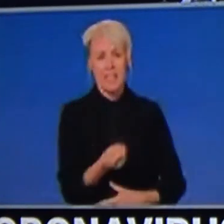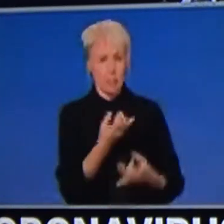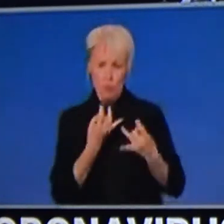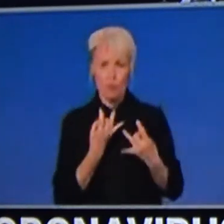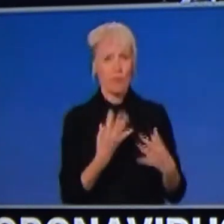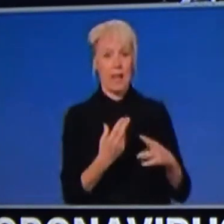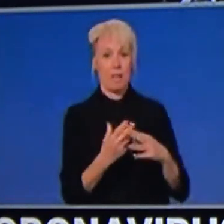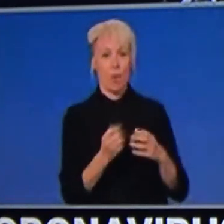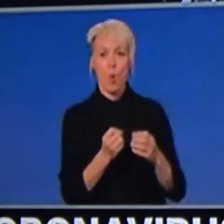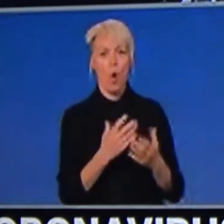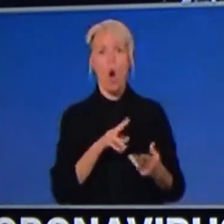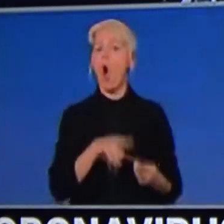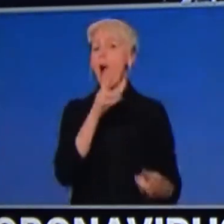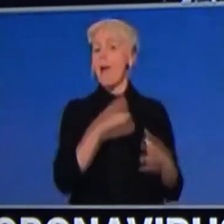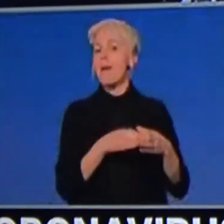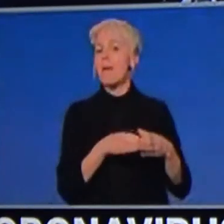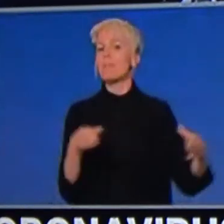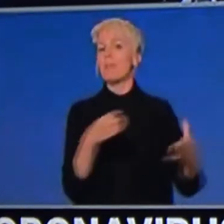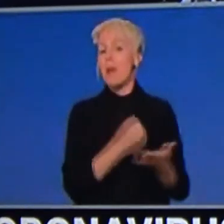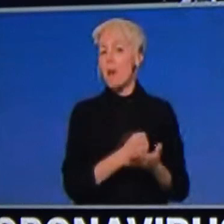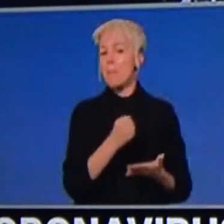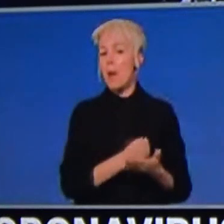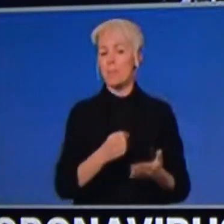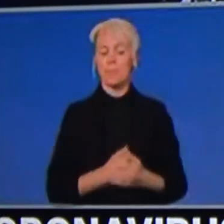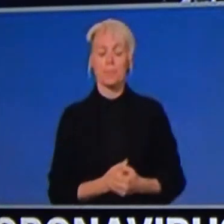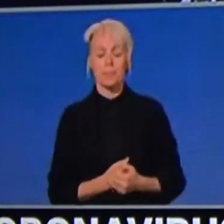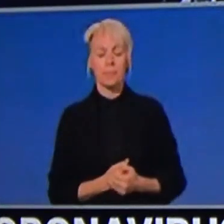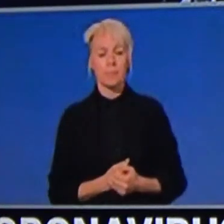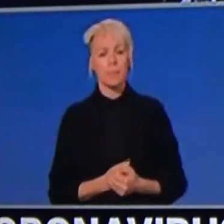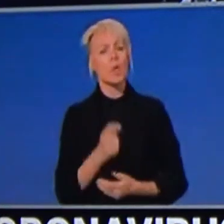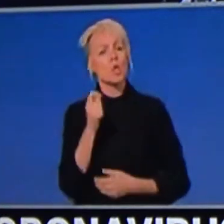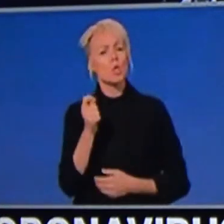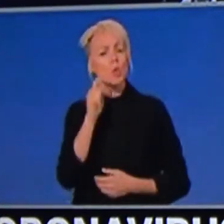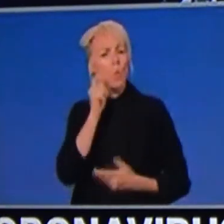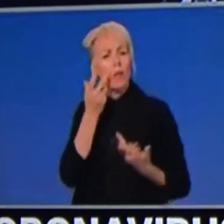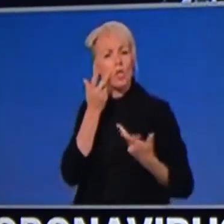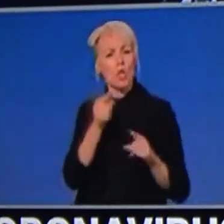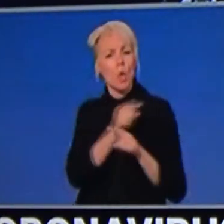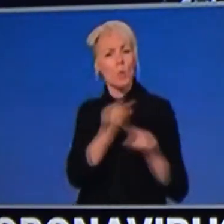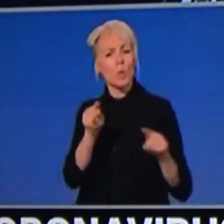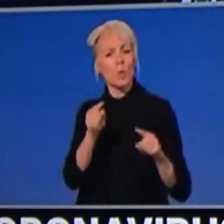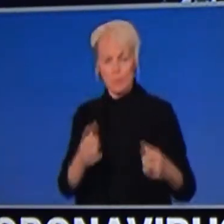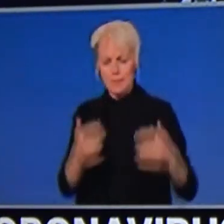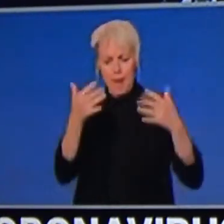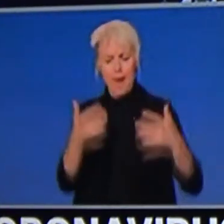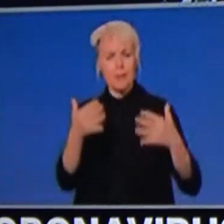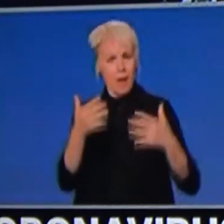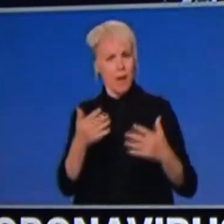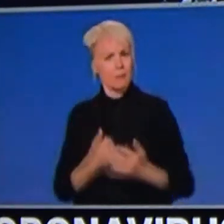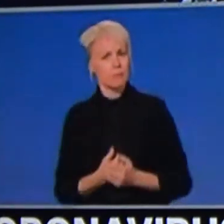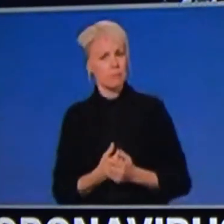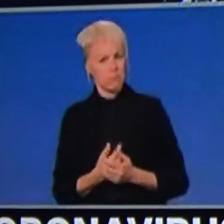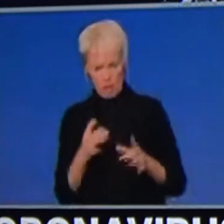system is one of the best in the world, and I'll show you some data on that in a minute. But we just have to hold the course while we